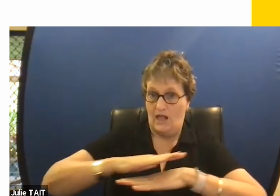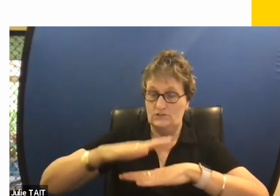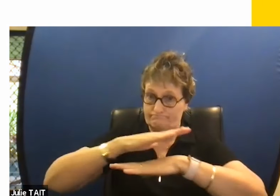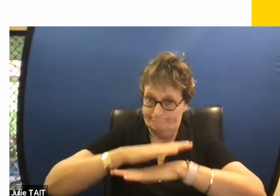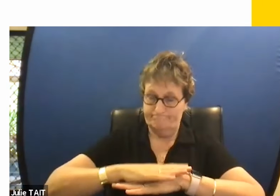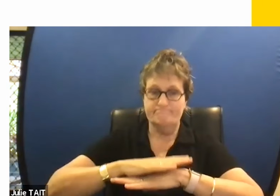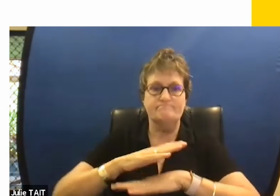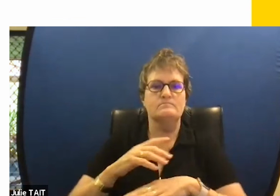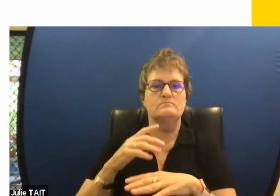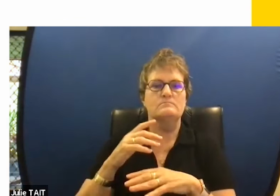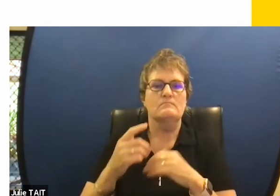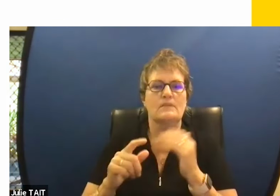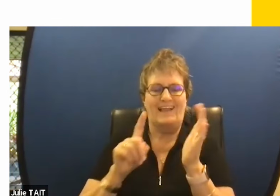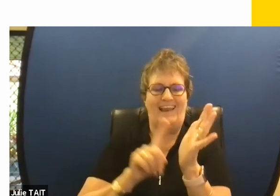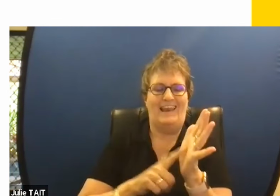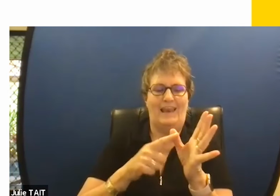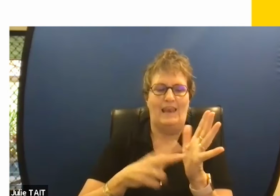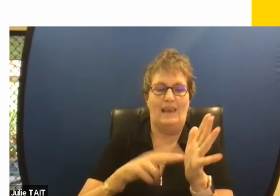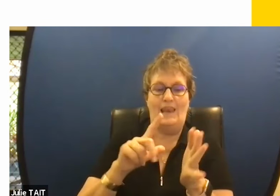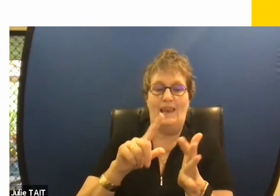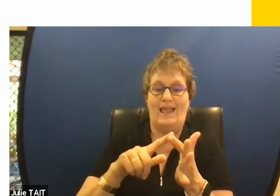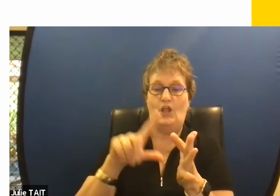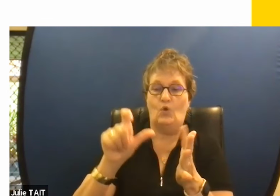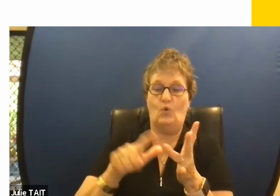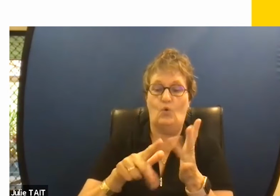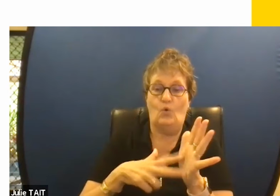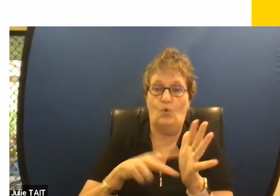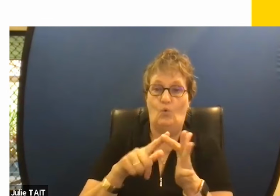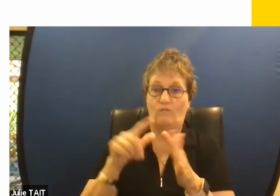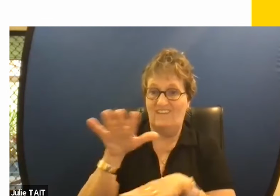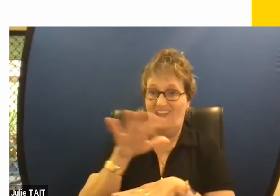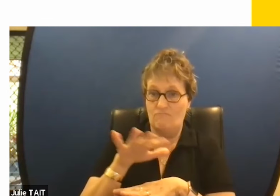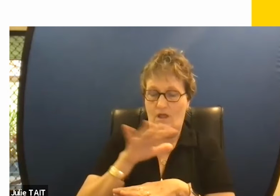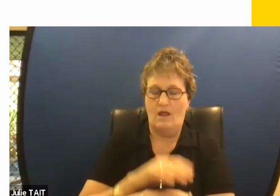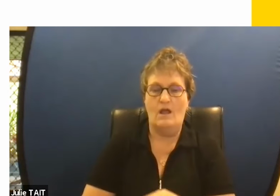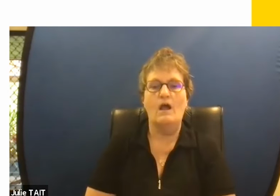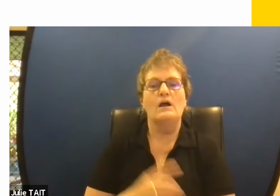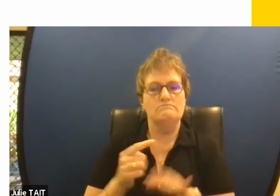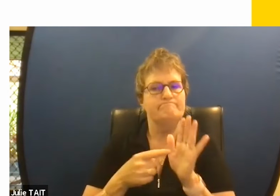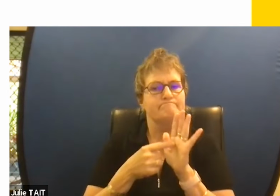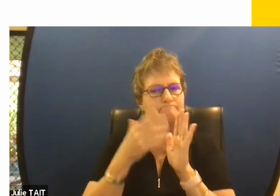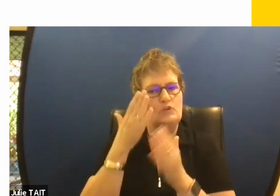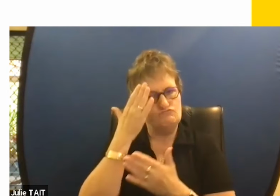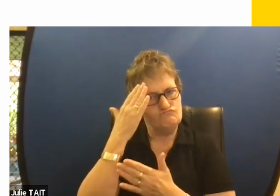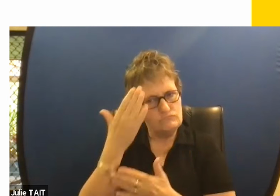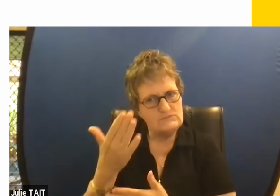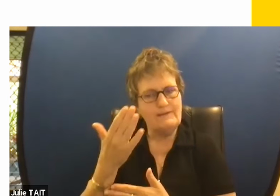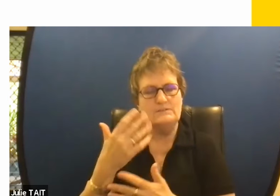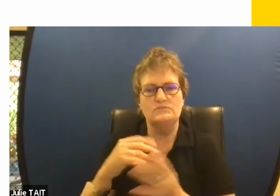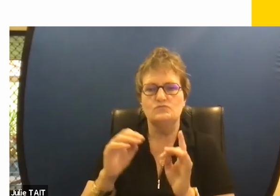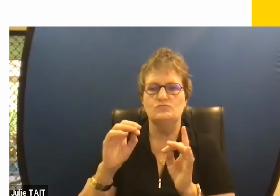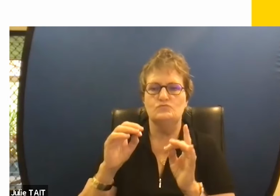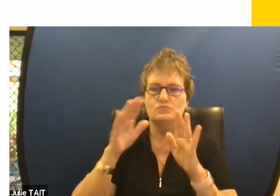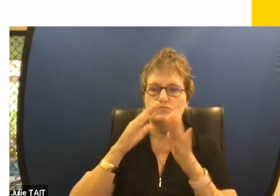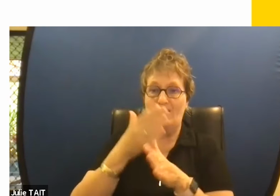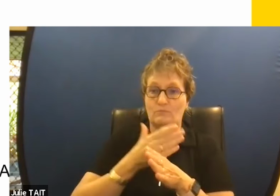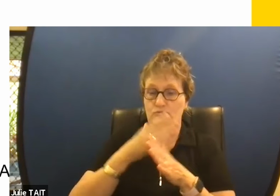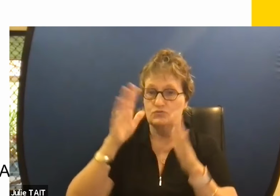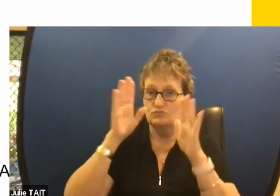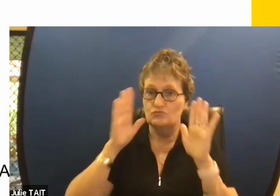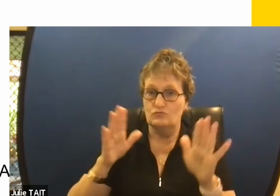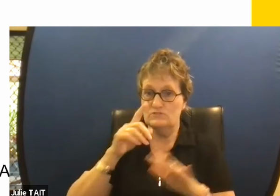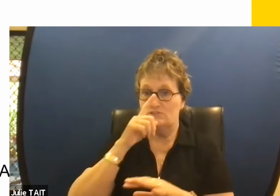Lankov area. I also want to extend my respect to Aboriginal or Torres Strait Island people here today.